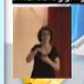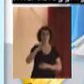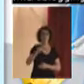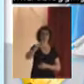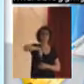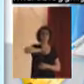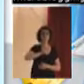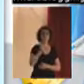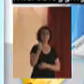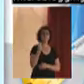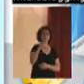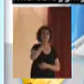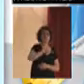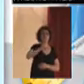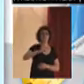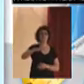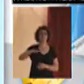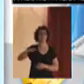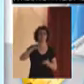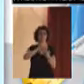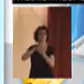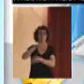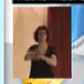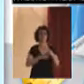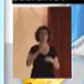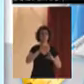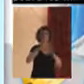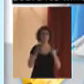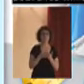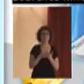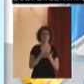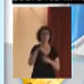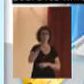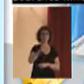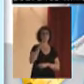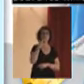After doing an analysis on the 1,000 more visited sites,